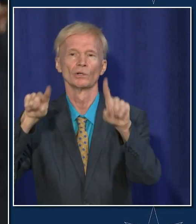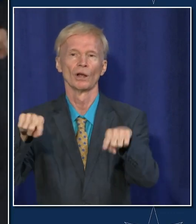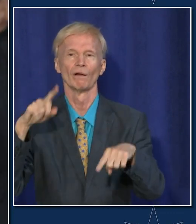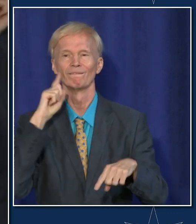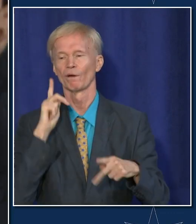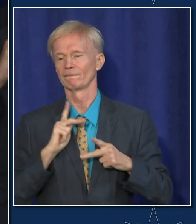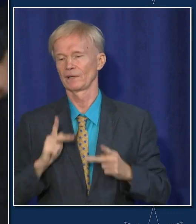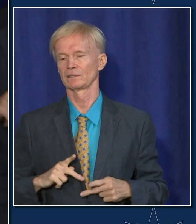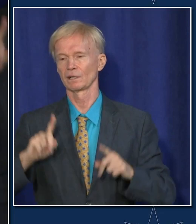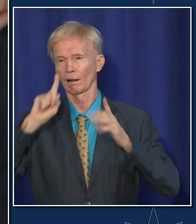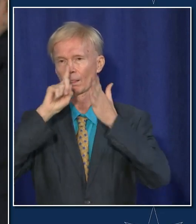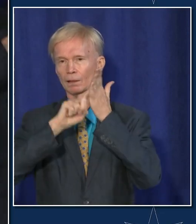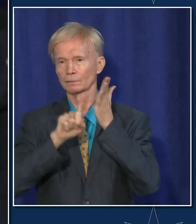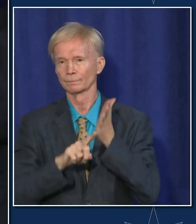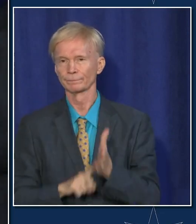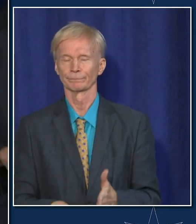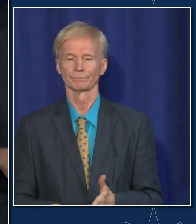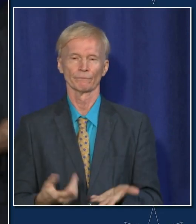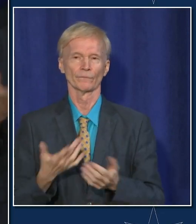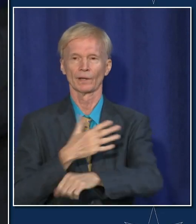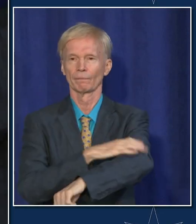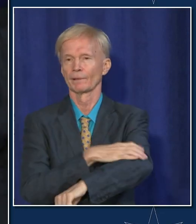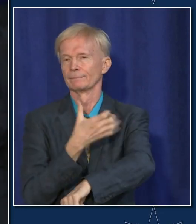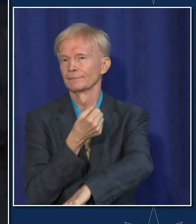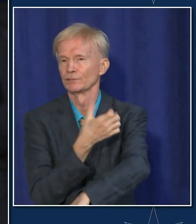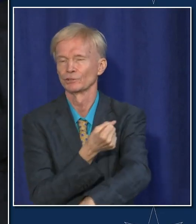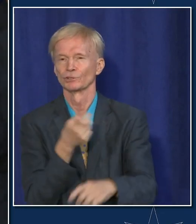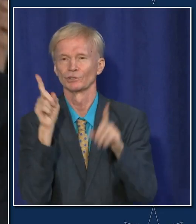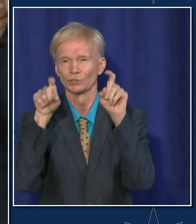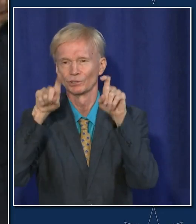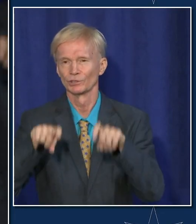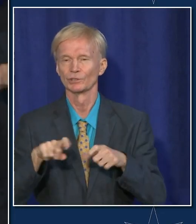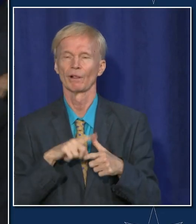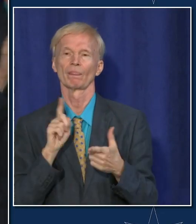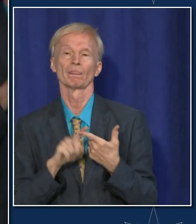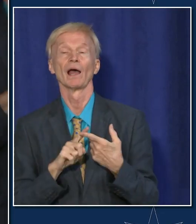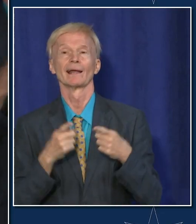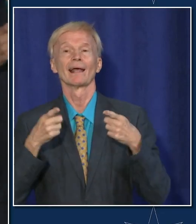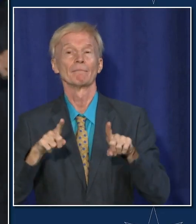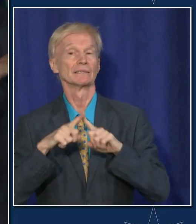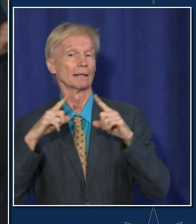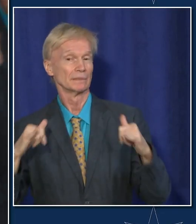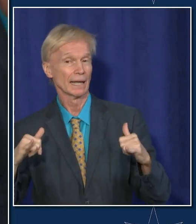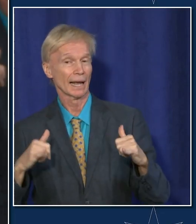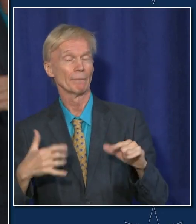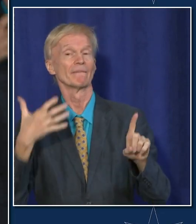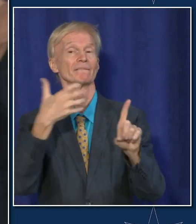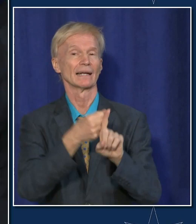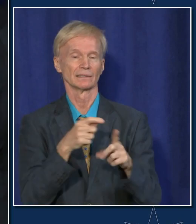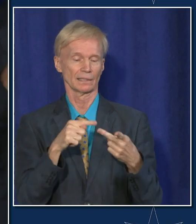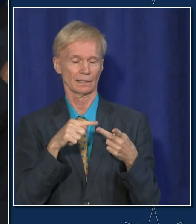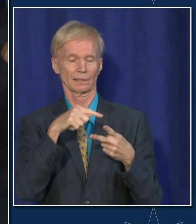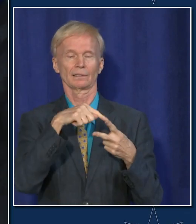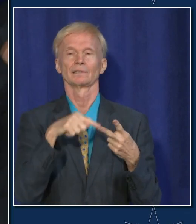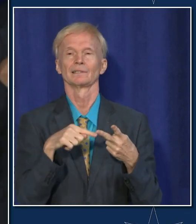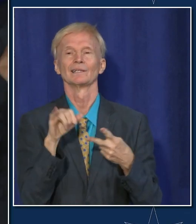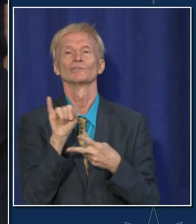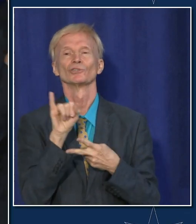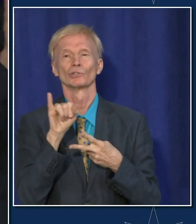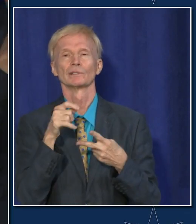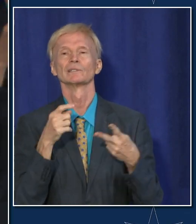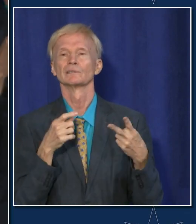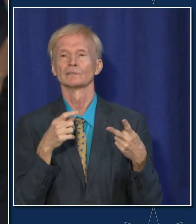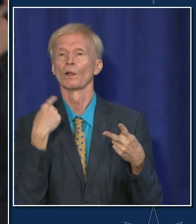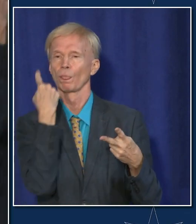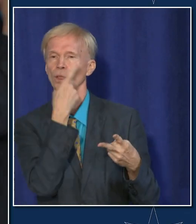getting a physical and they were getting their hypertension managed, et cetera, and they happened to get a vaccine, you would see the same insurance billing that you would for any